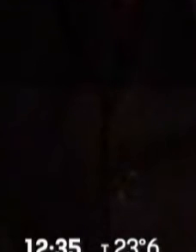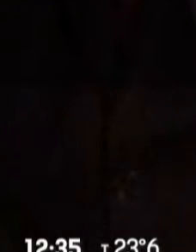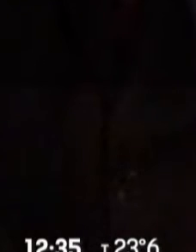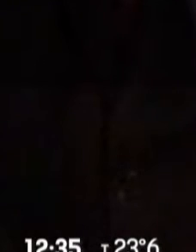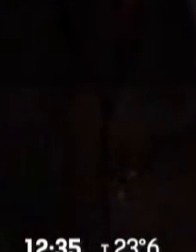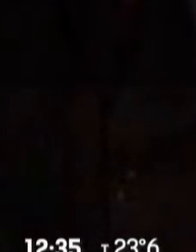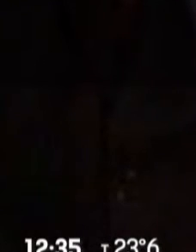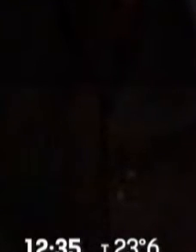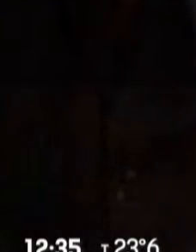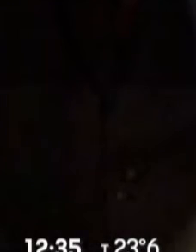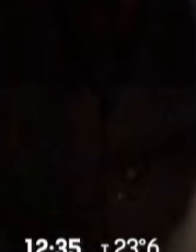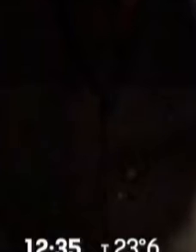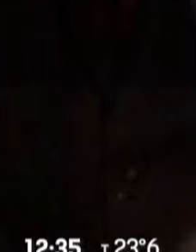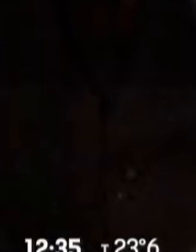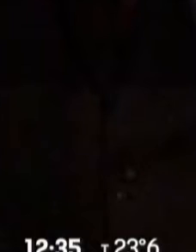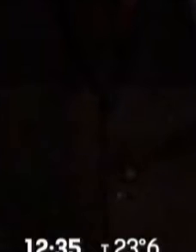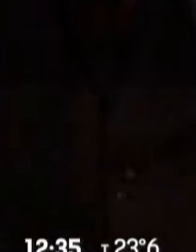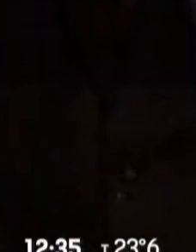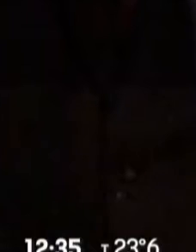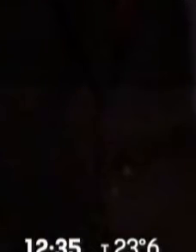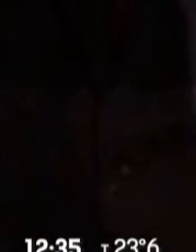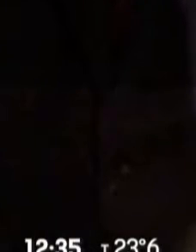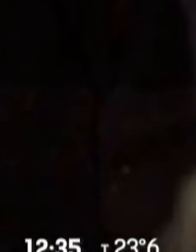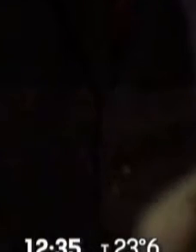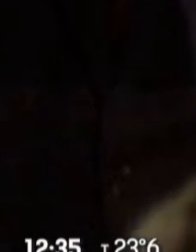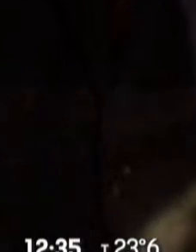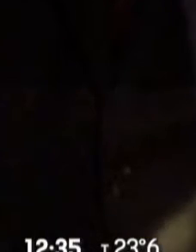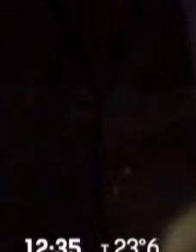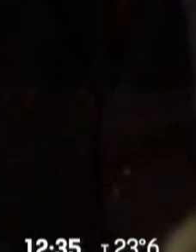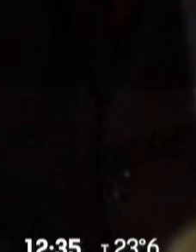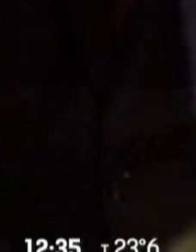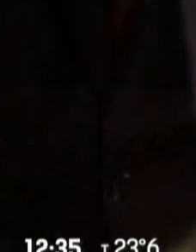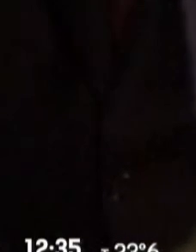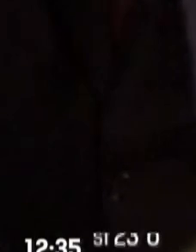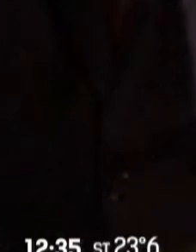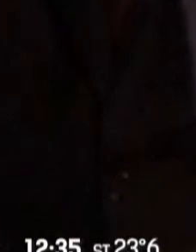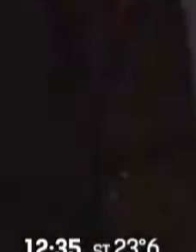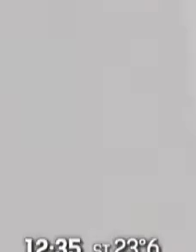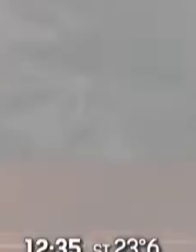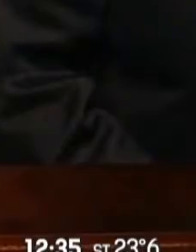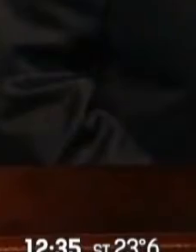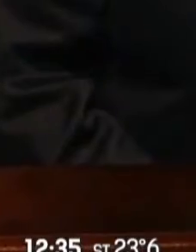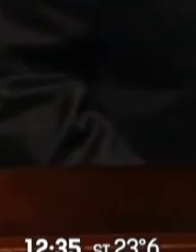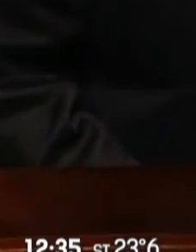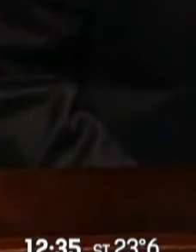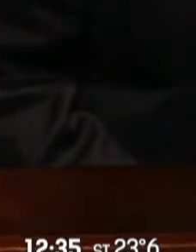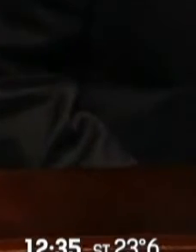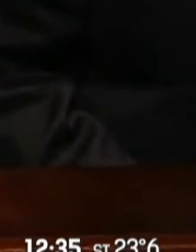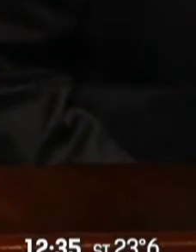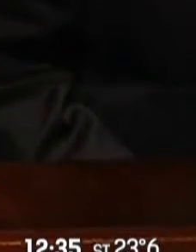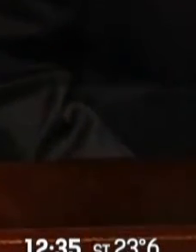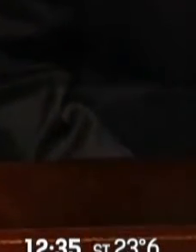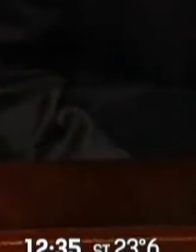to practice the turns he would make on his Halloween Day attack. I